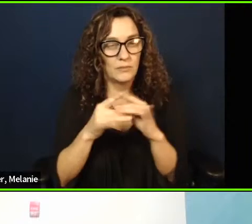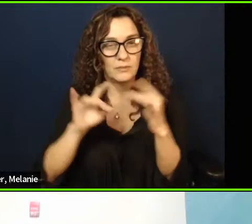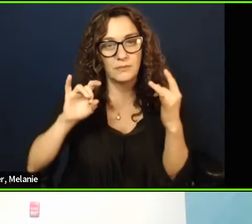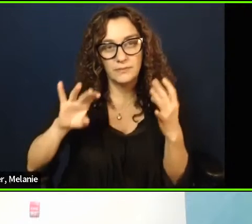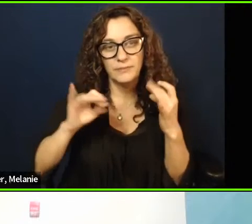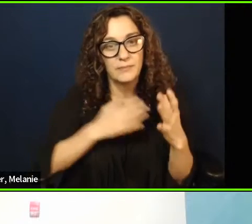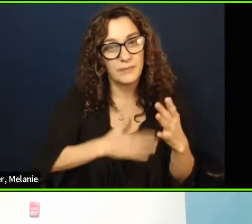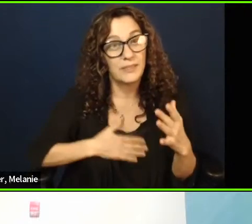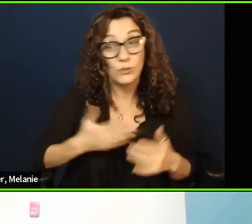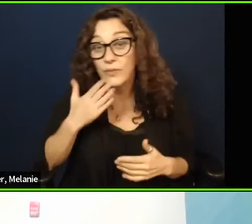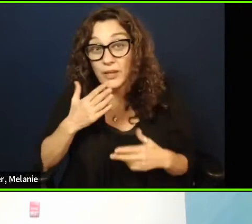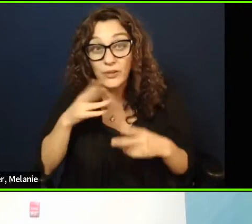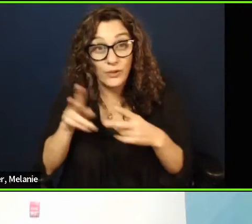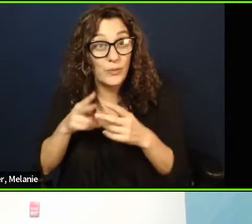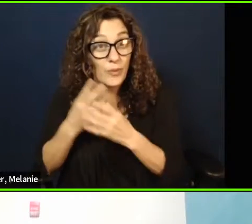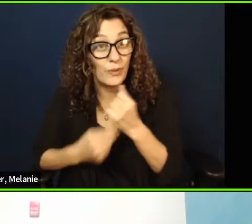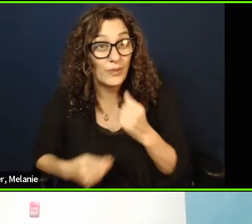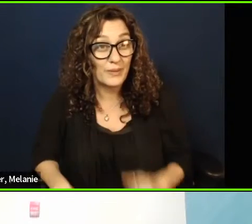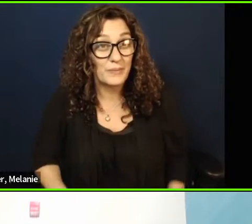Yeah, thank you.